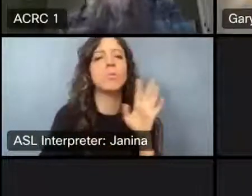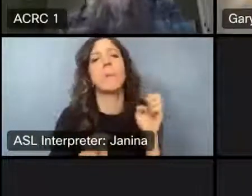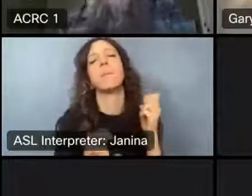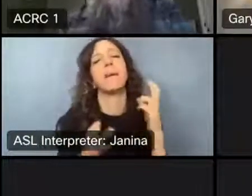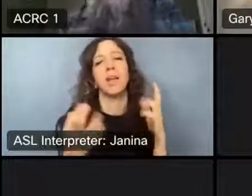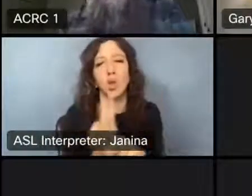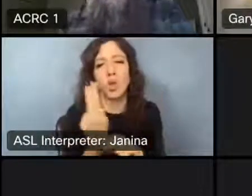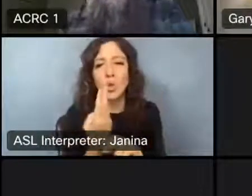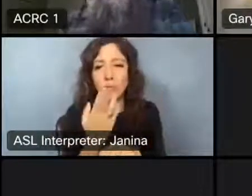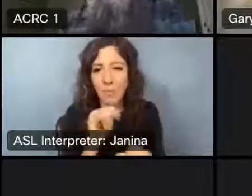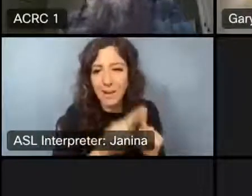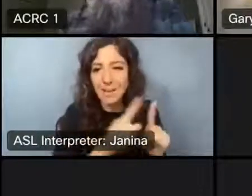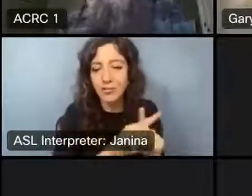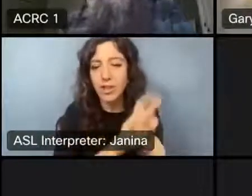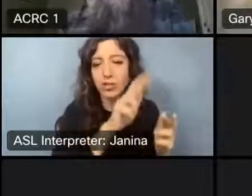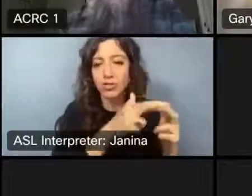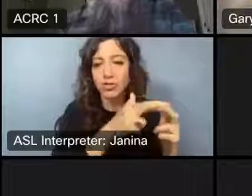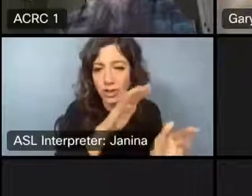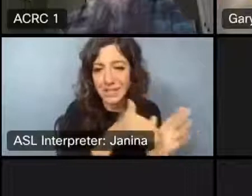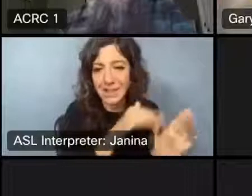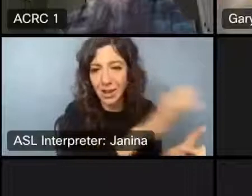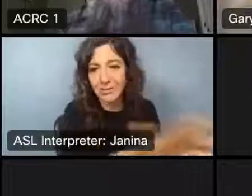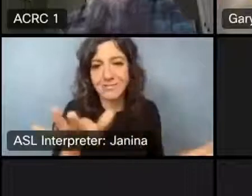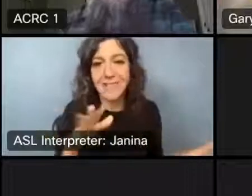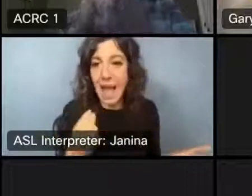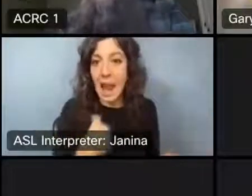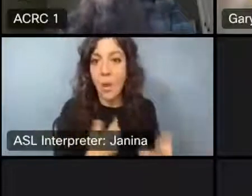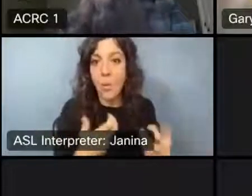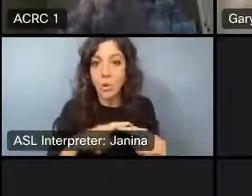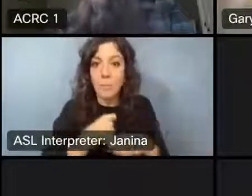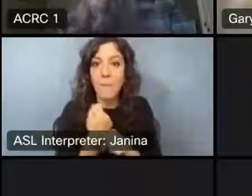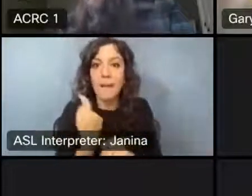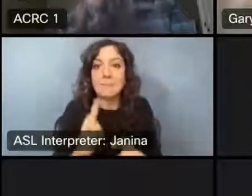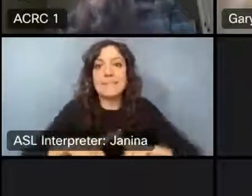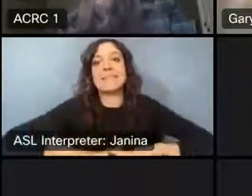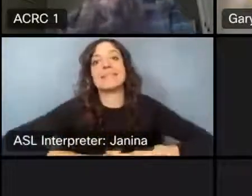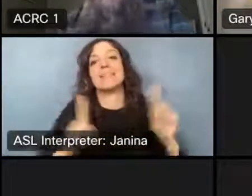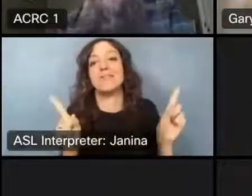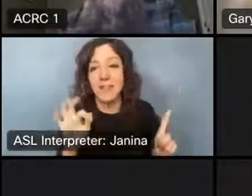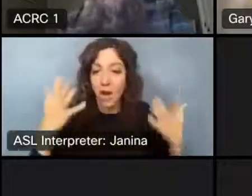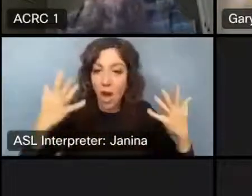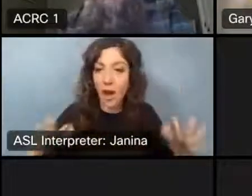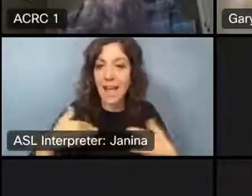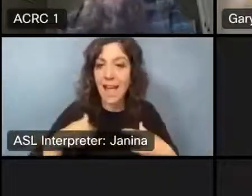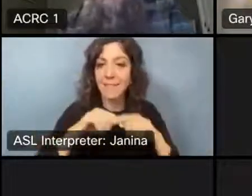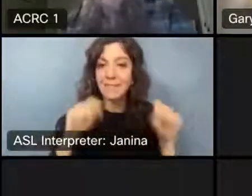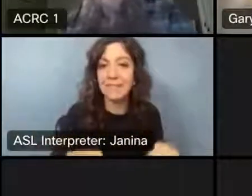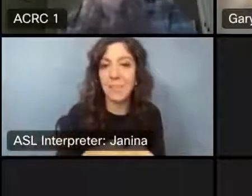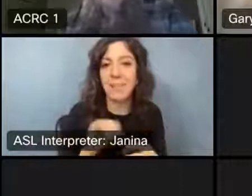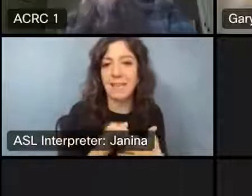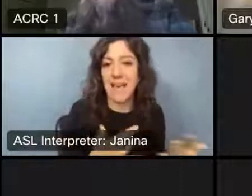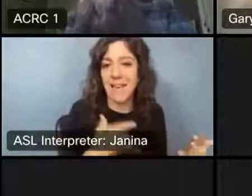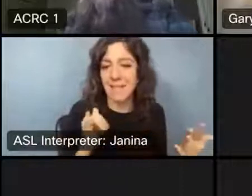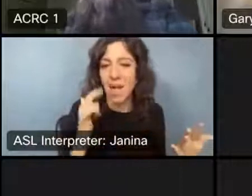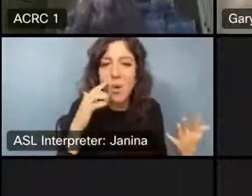centers, and we certainly don't want to create something separate if we already have a template that looks like it will work and be